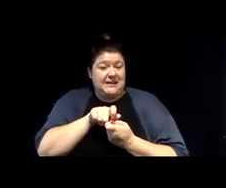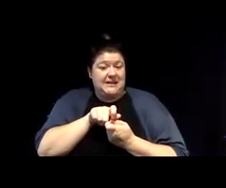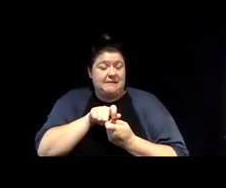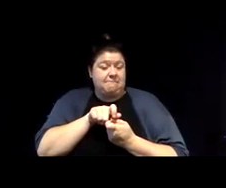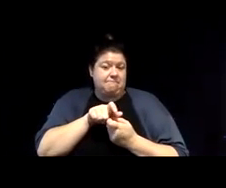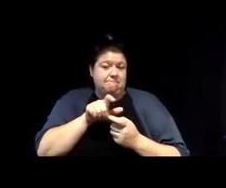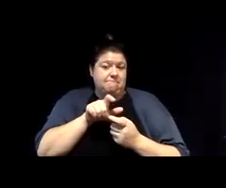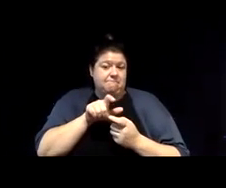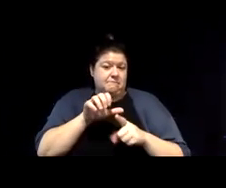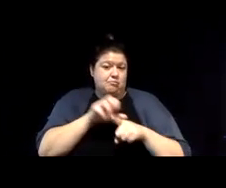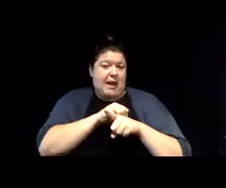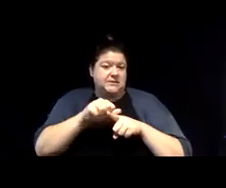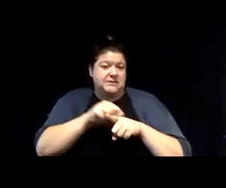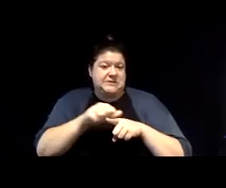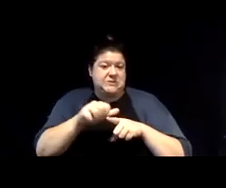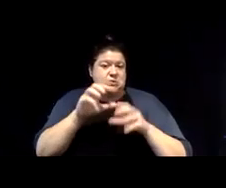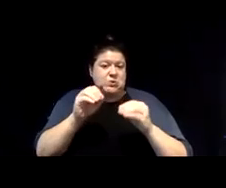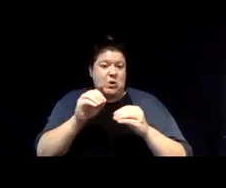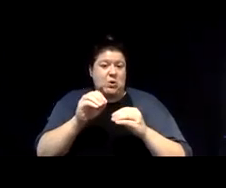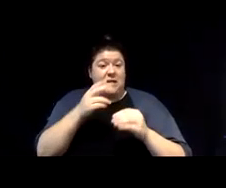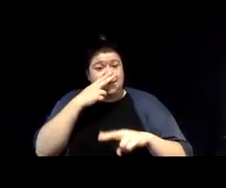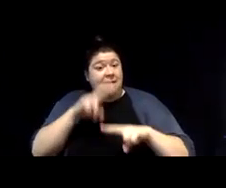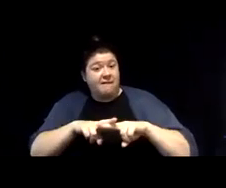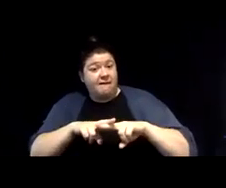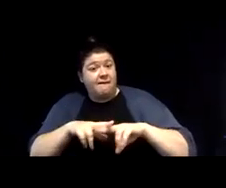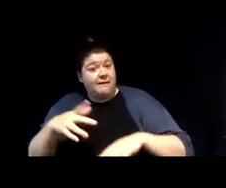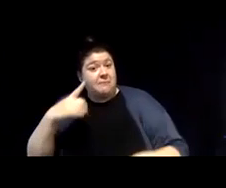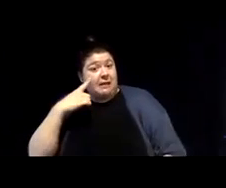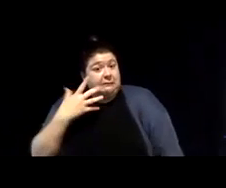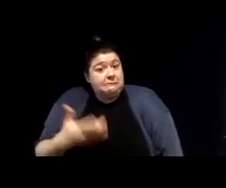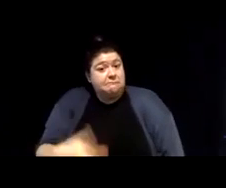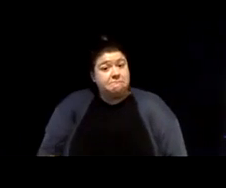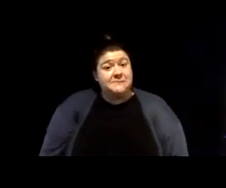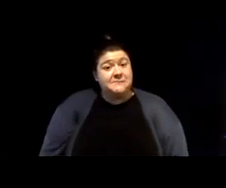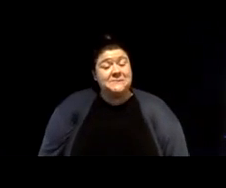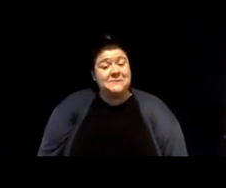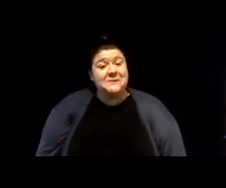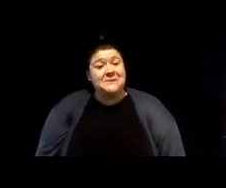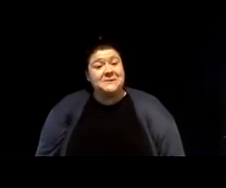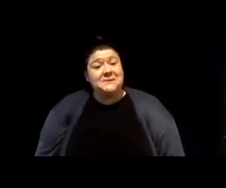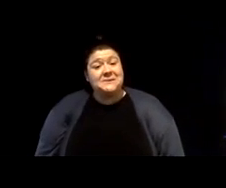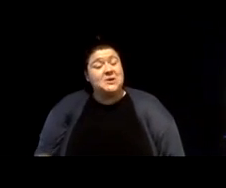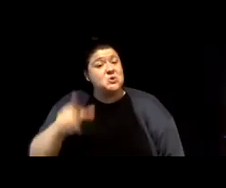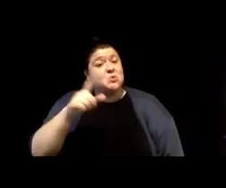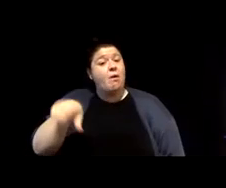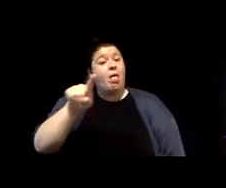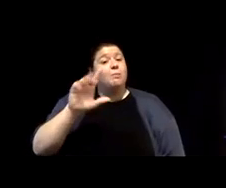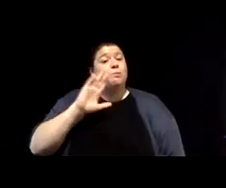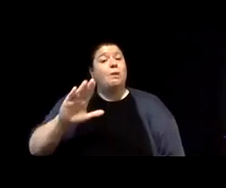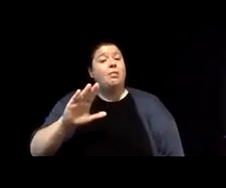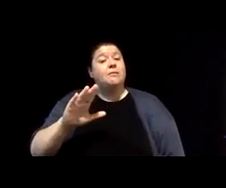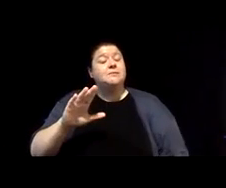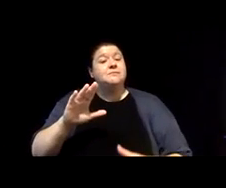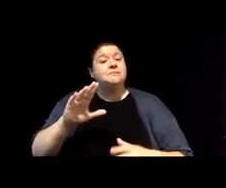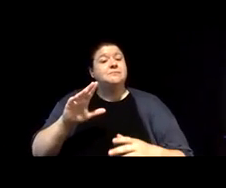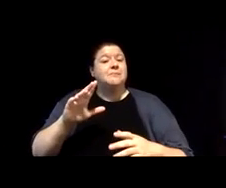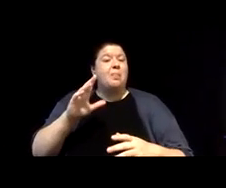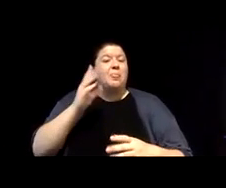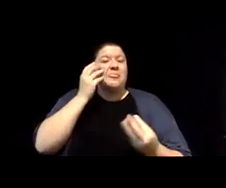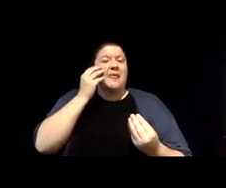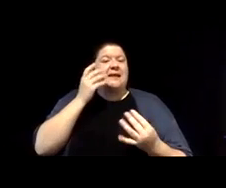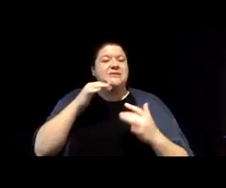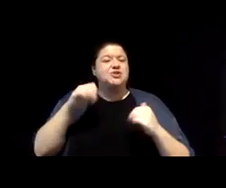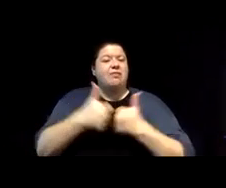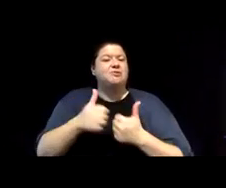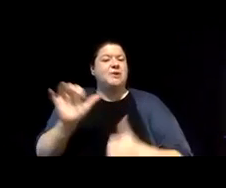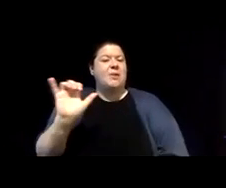exercise, and so it's kind of a fun one, and you'll find it challenging. And then